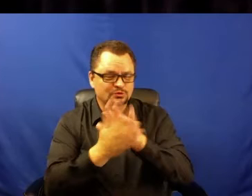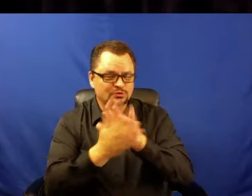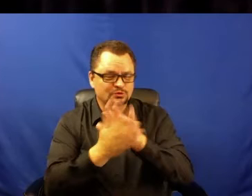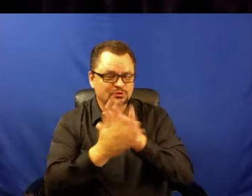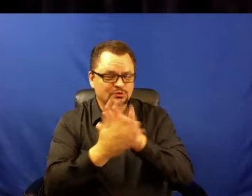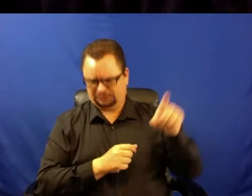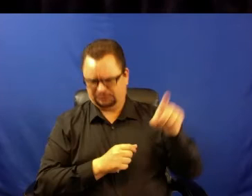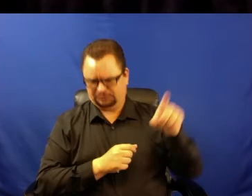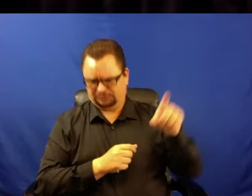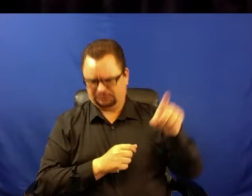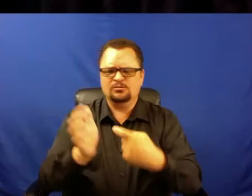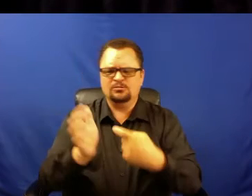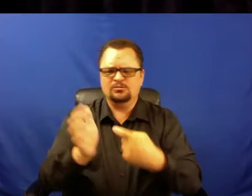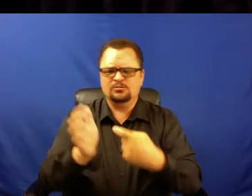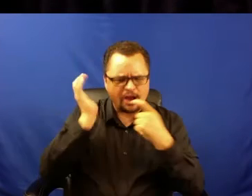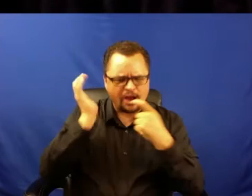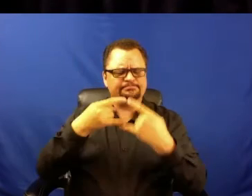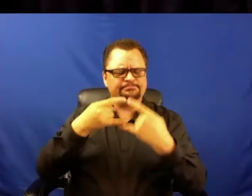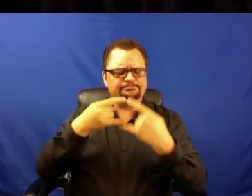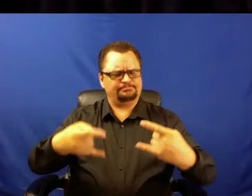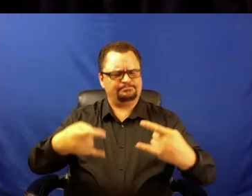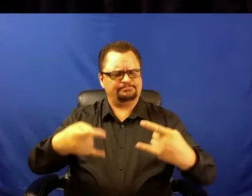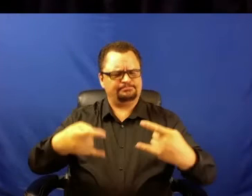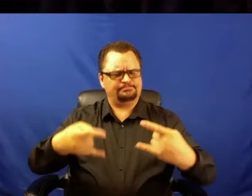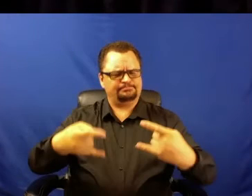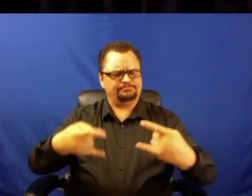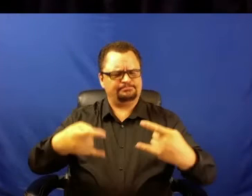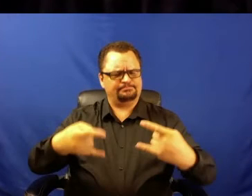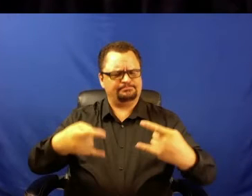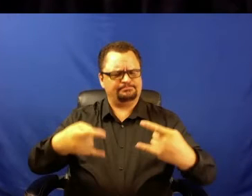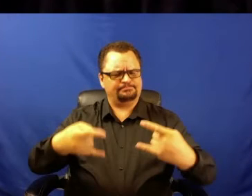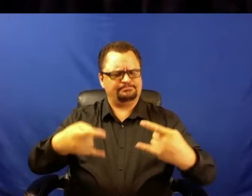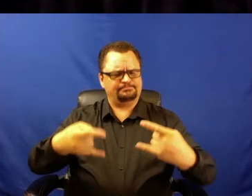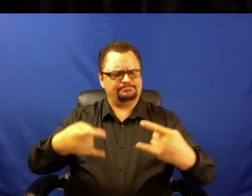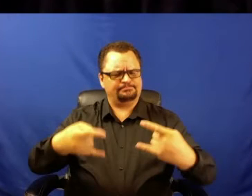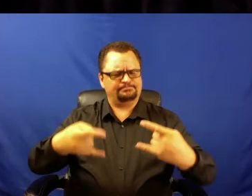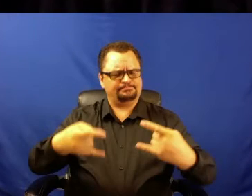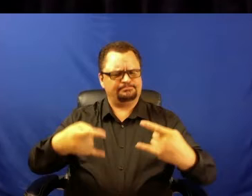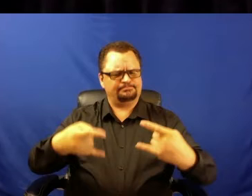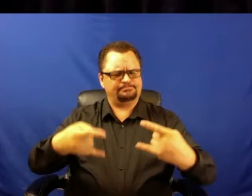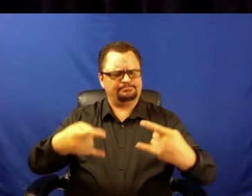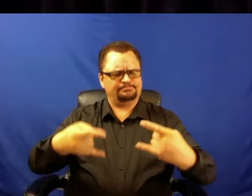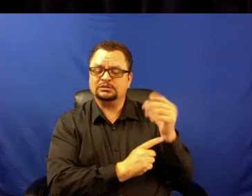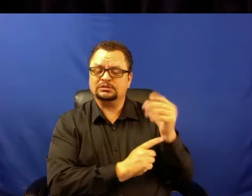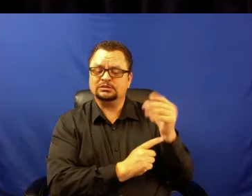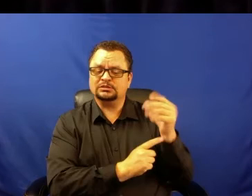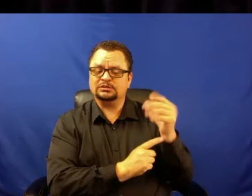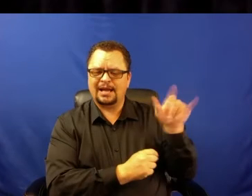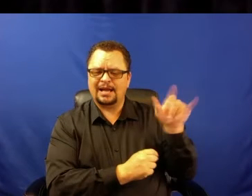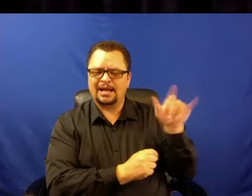Districts 14, which is in Manitou, districts 12,